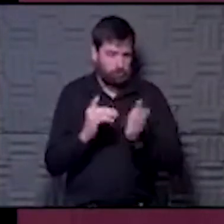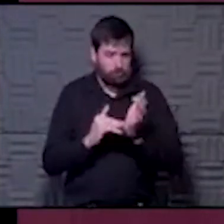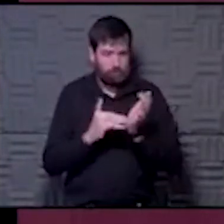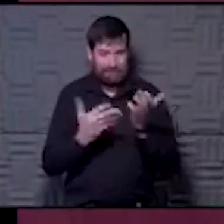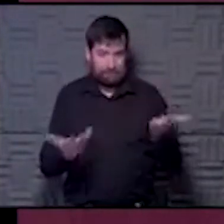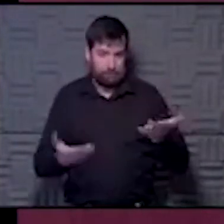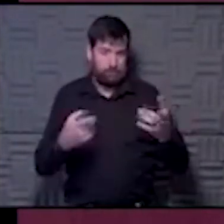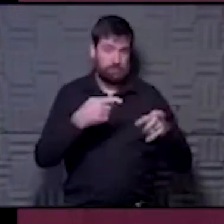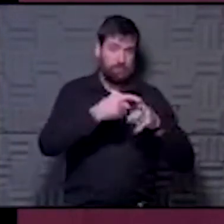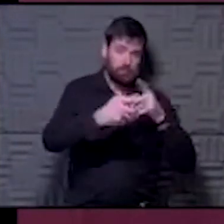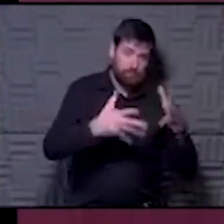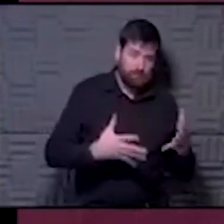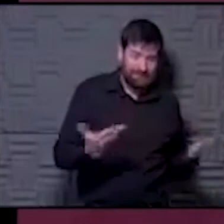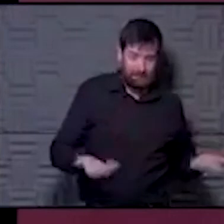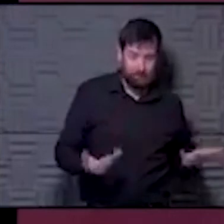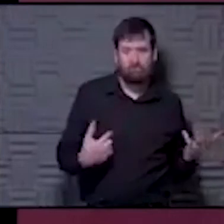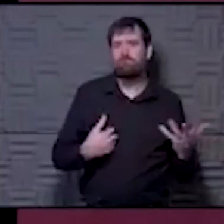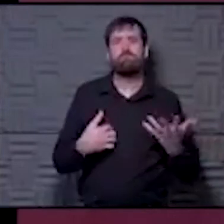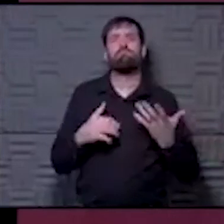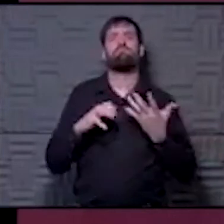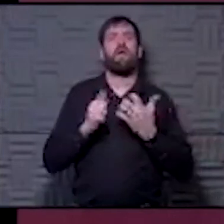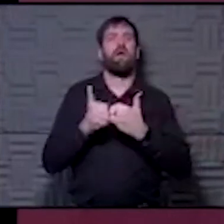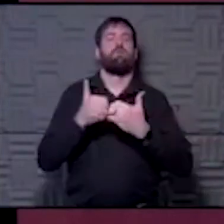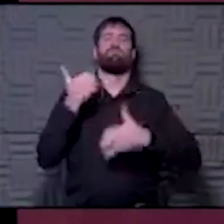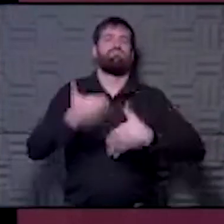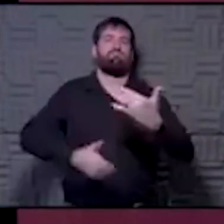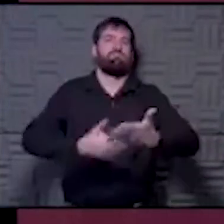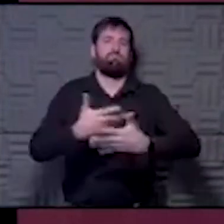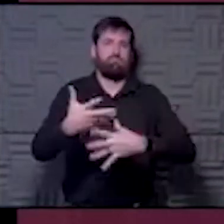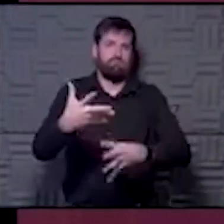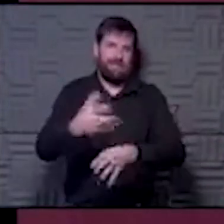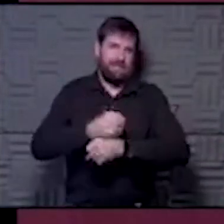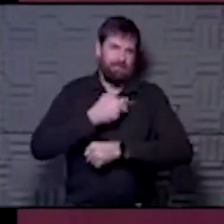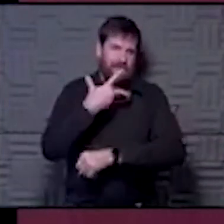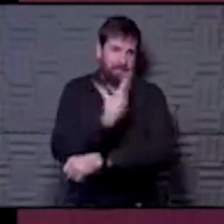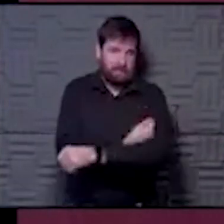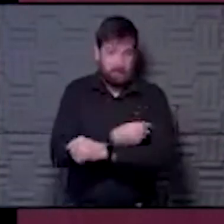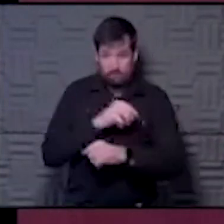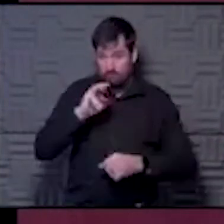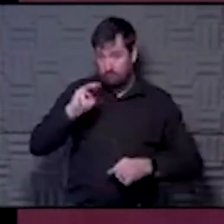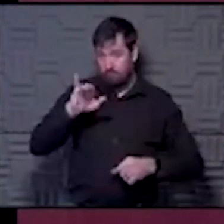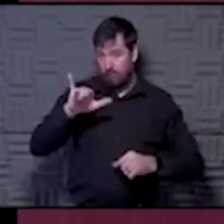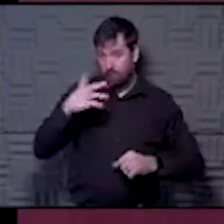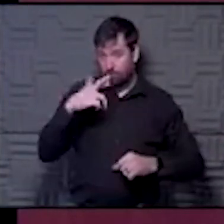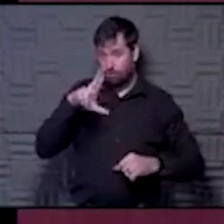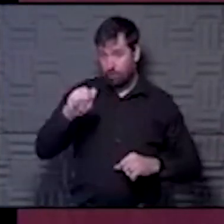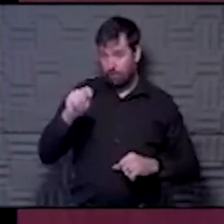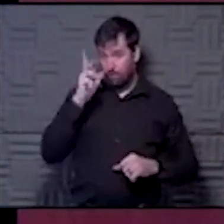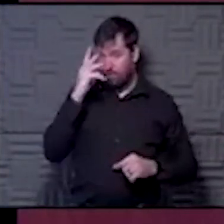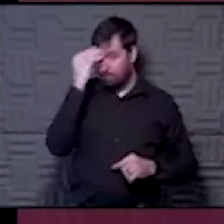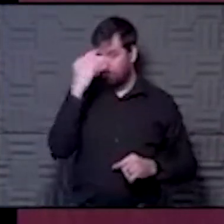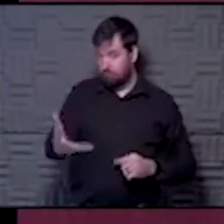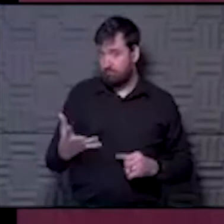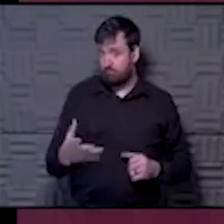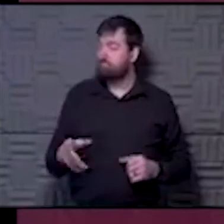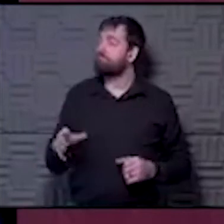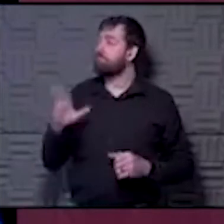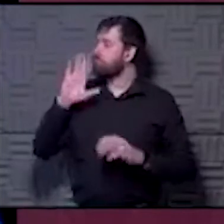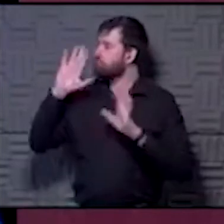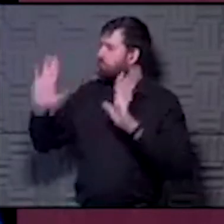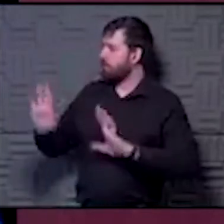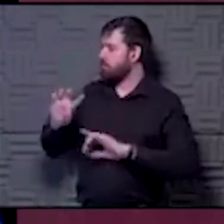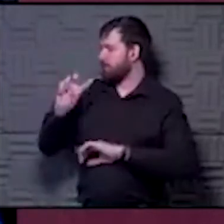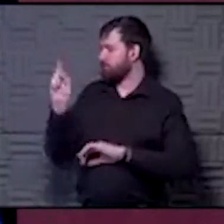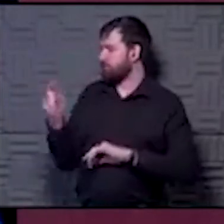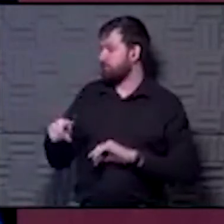are here. What is the protocol for getting the vaccine? Will we be alerted through MyChart? Yeah, that's a great question. And I'll tell you what,